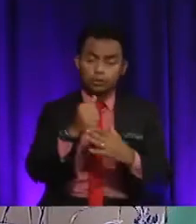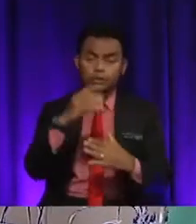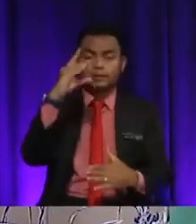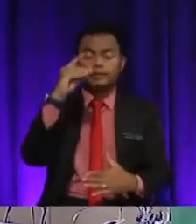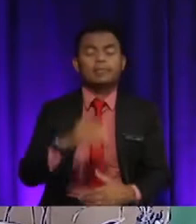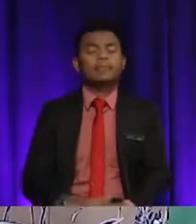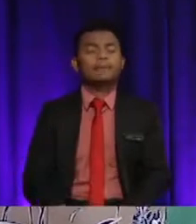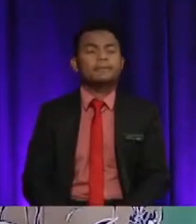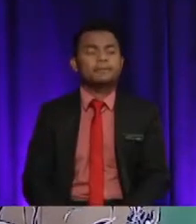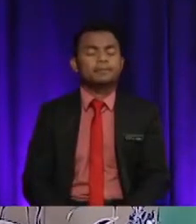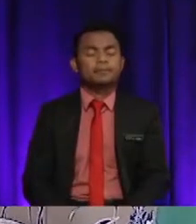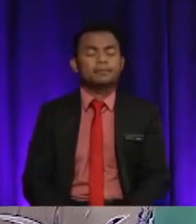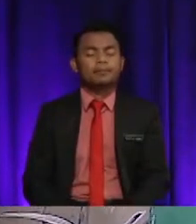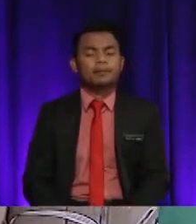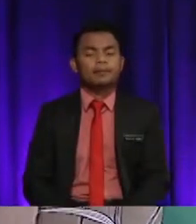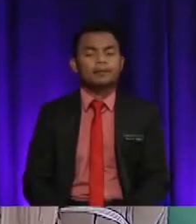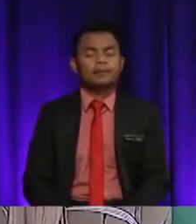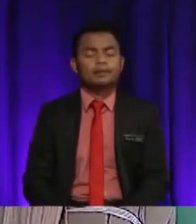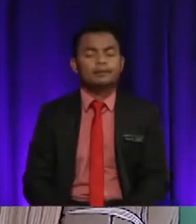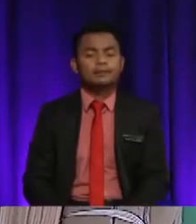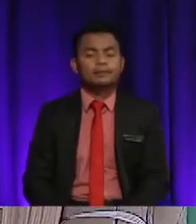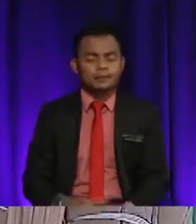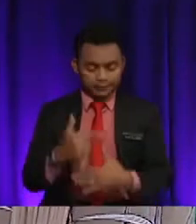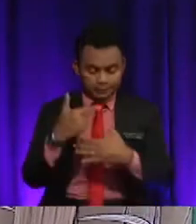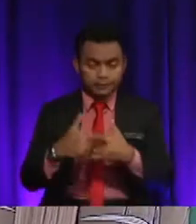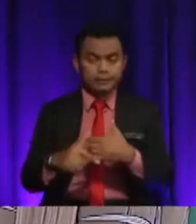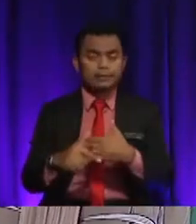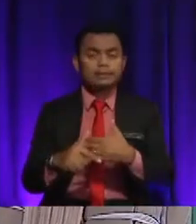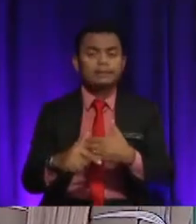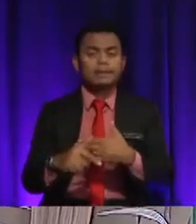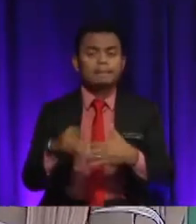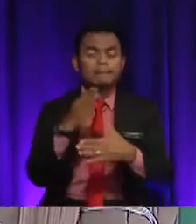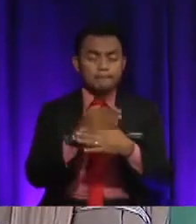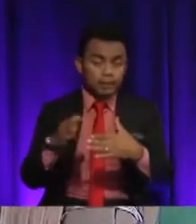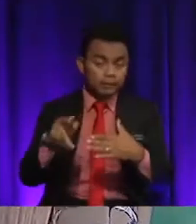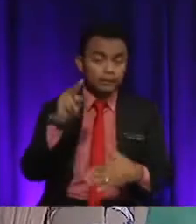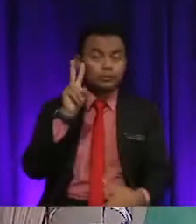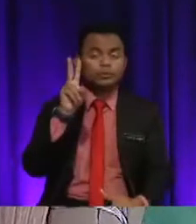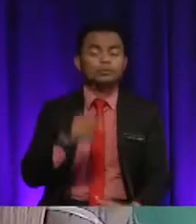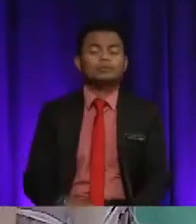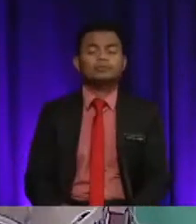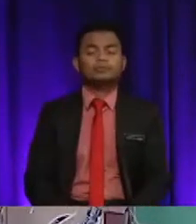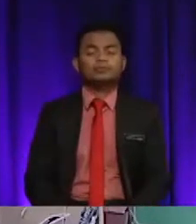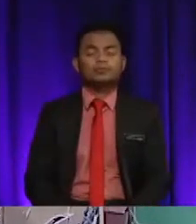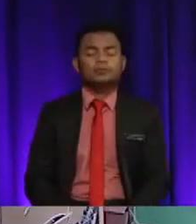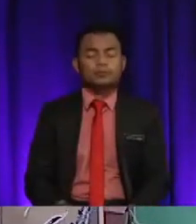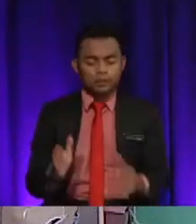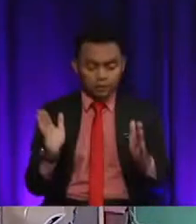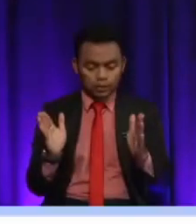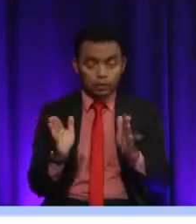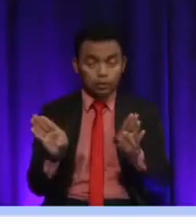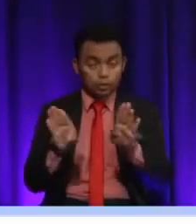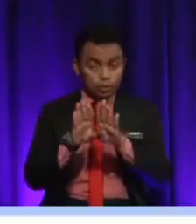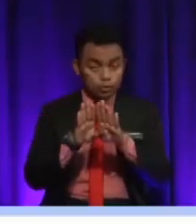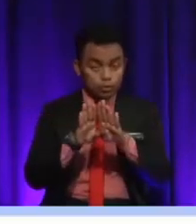Understood. Okay, next would be part 2. This part is called the closed passage. So as you could see over on